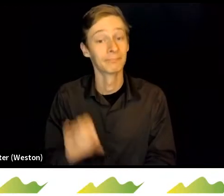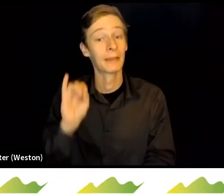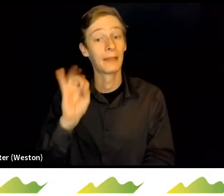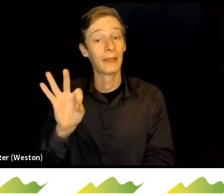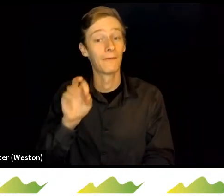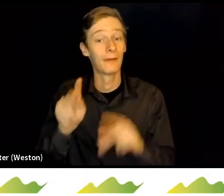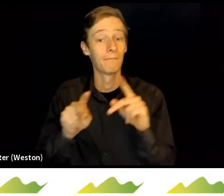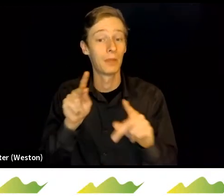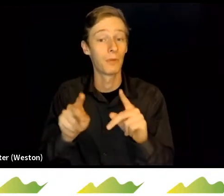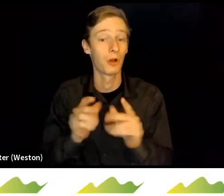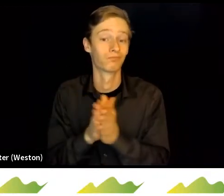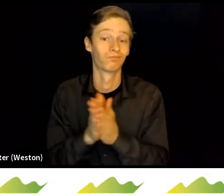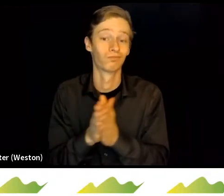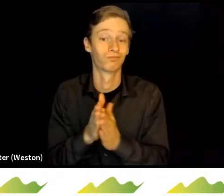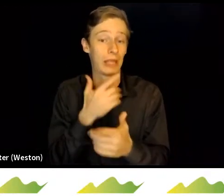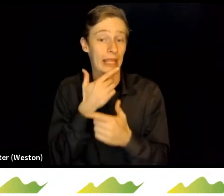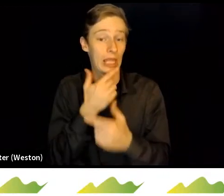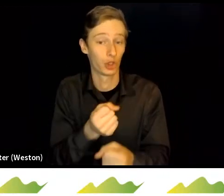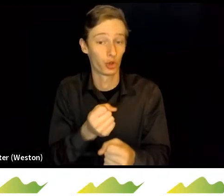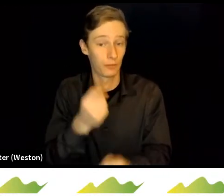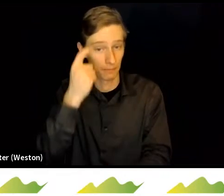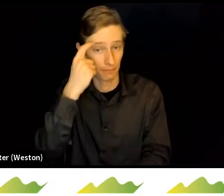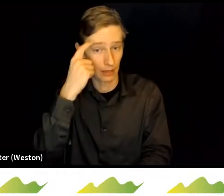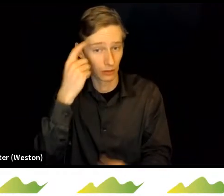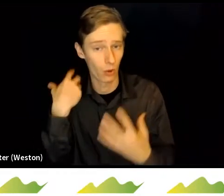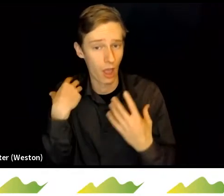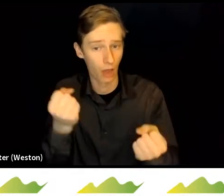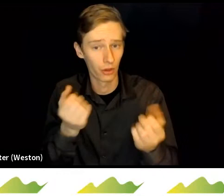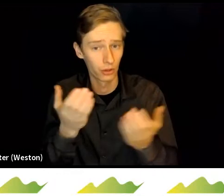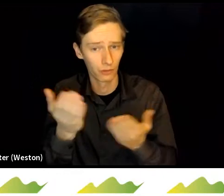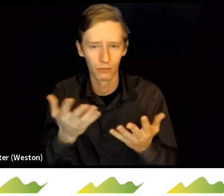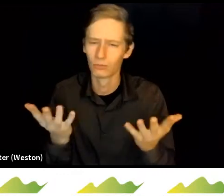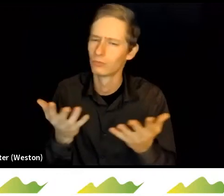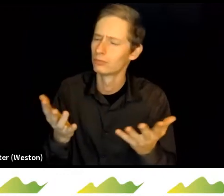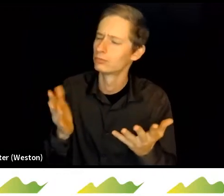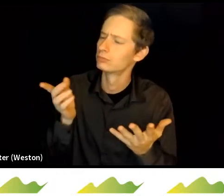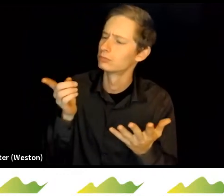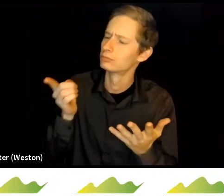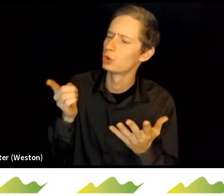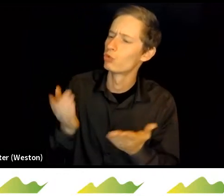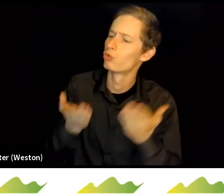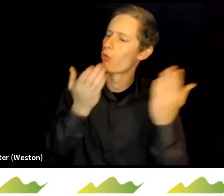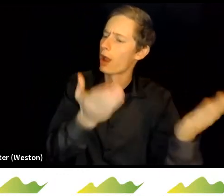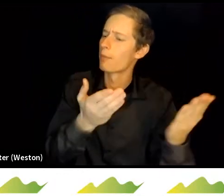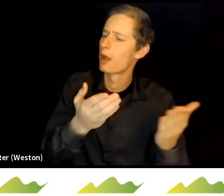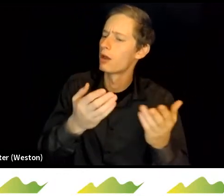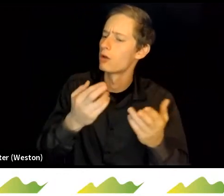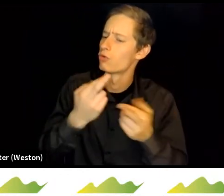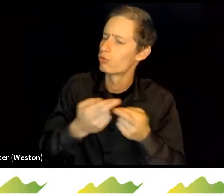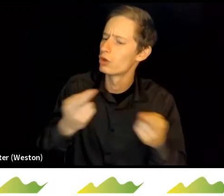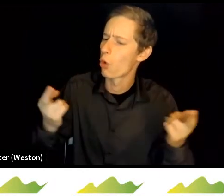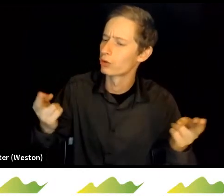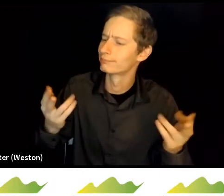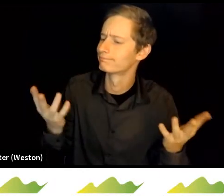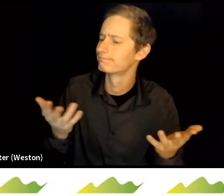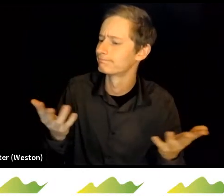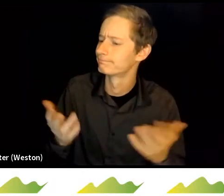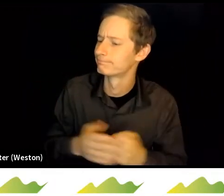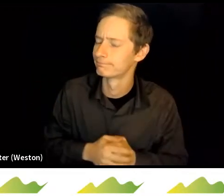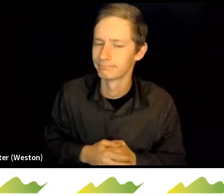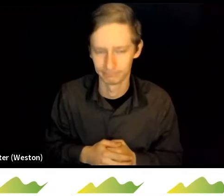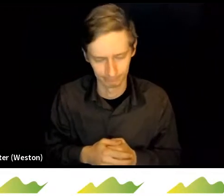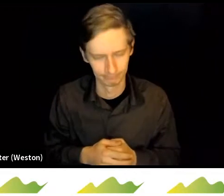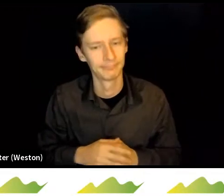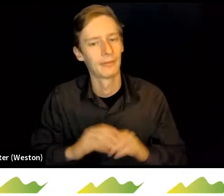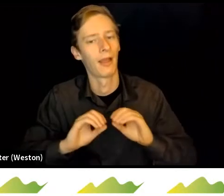seeking mental health services, what are some resources that you would recommend for folks? Well, obviously, I